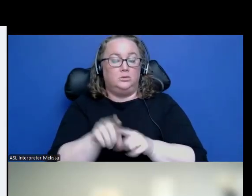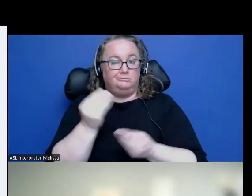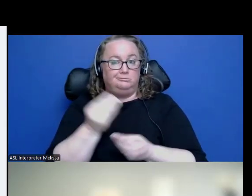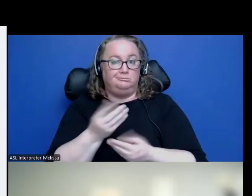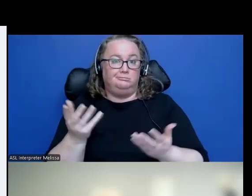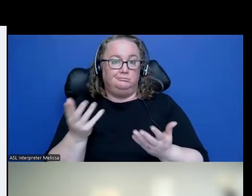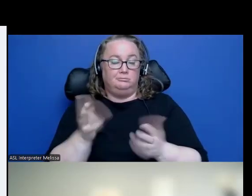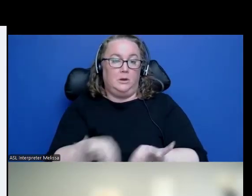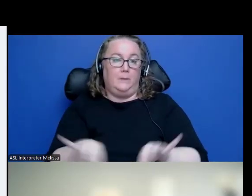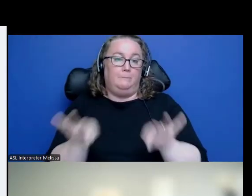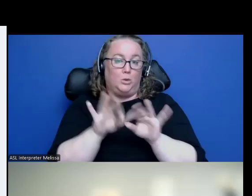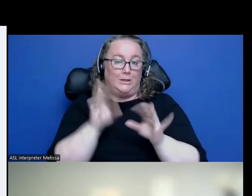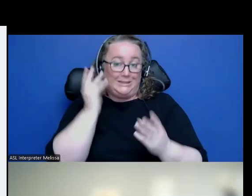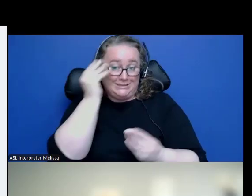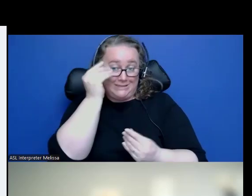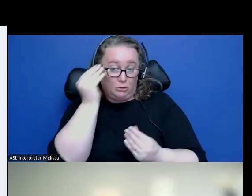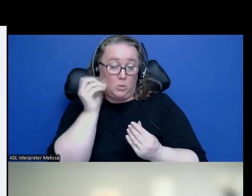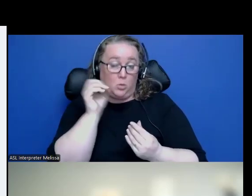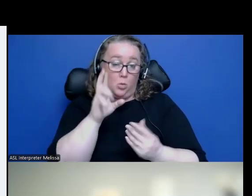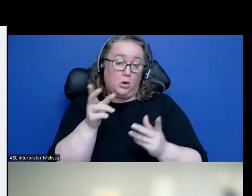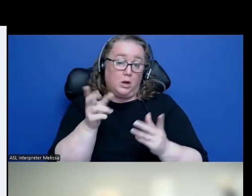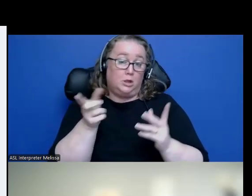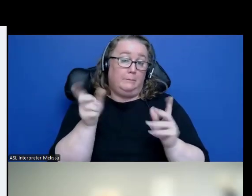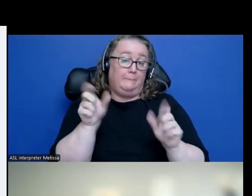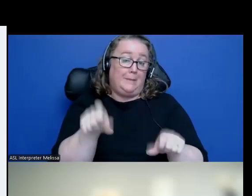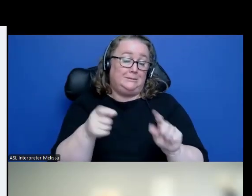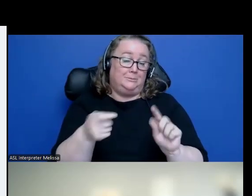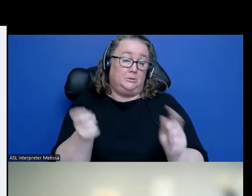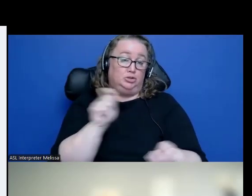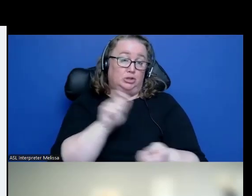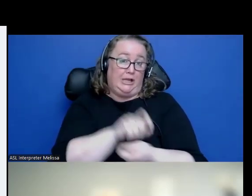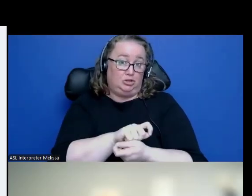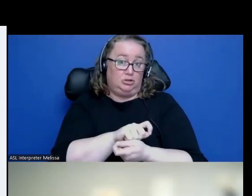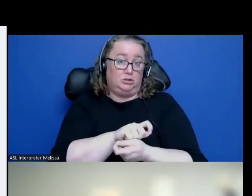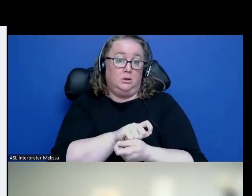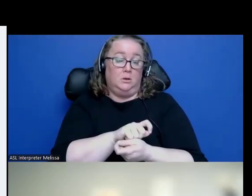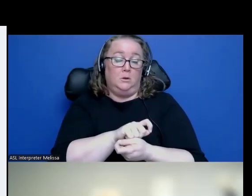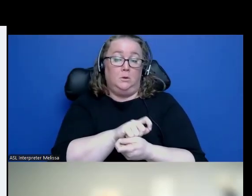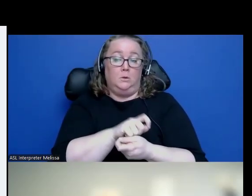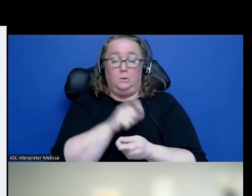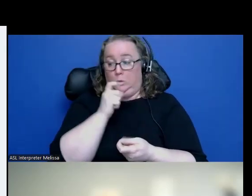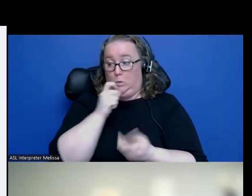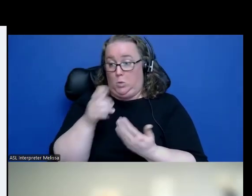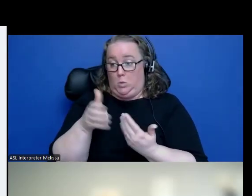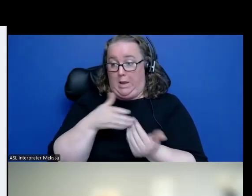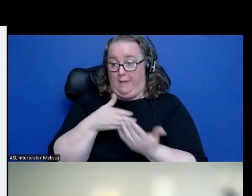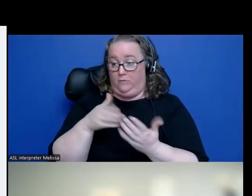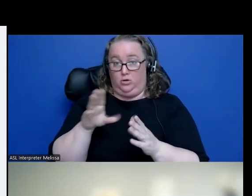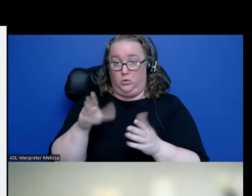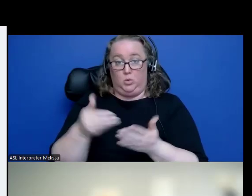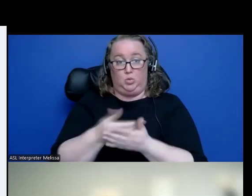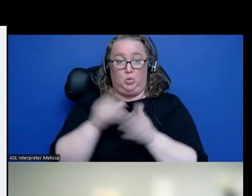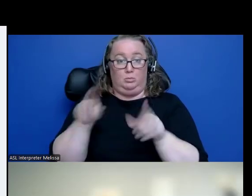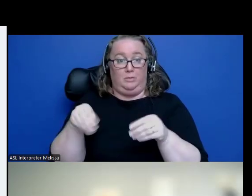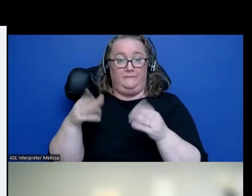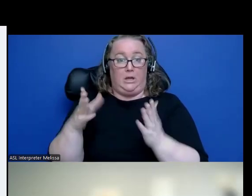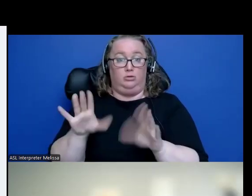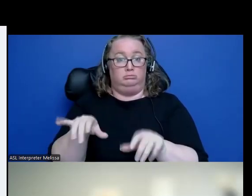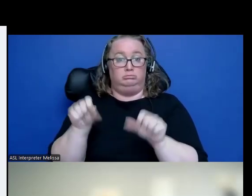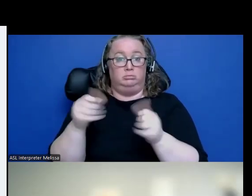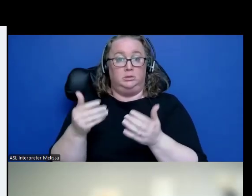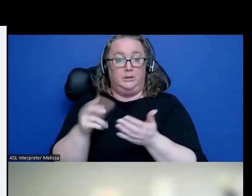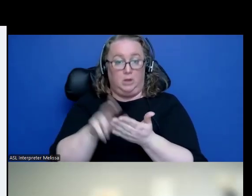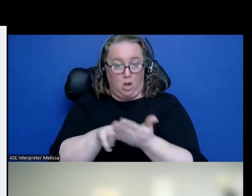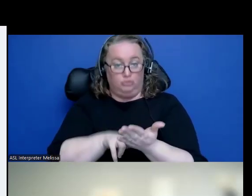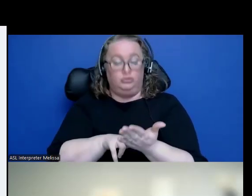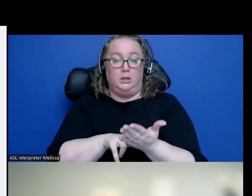considerations and changes that any provider taking on the new contract